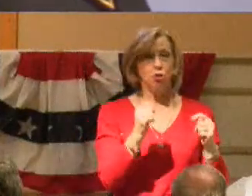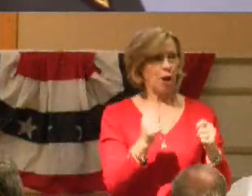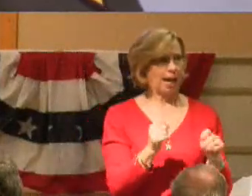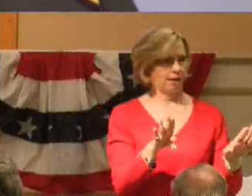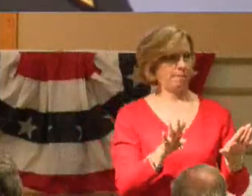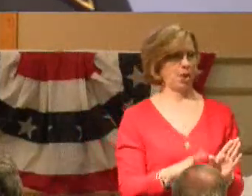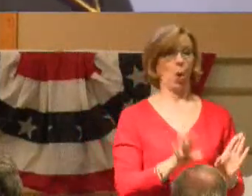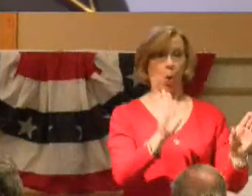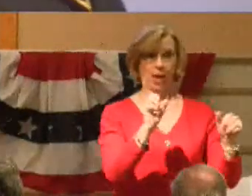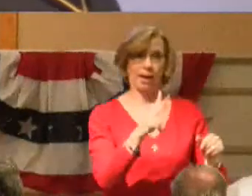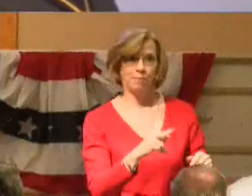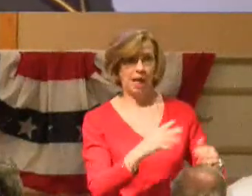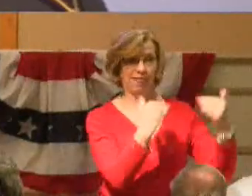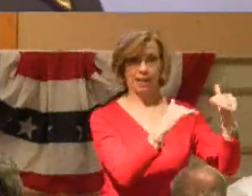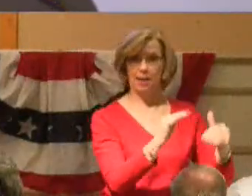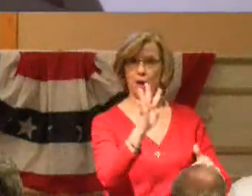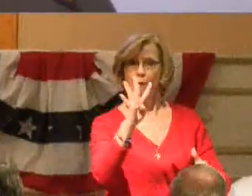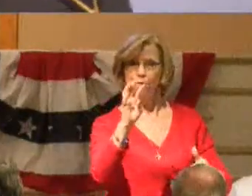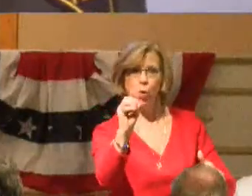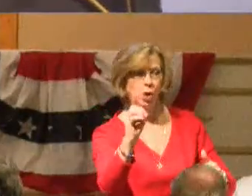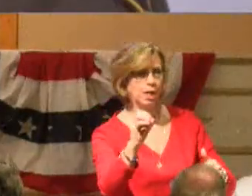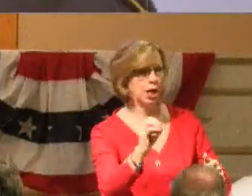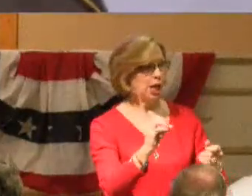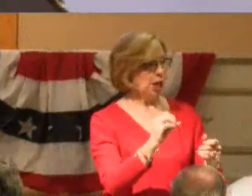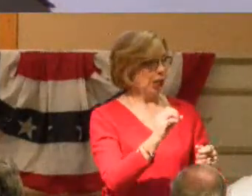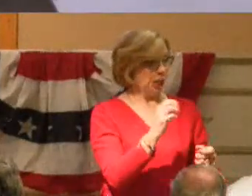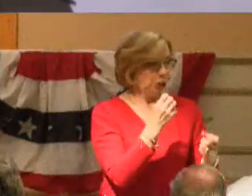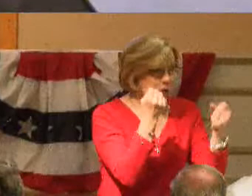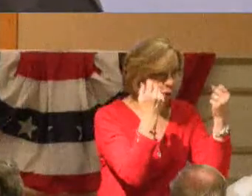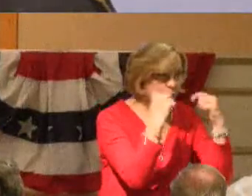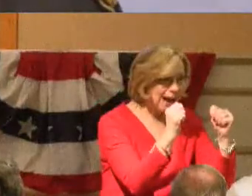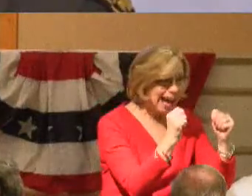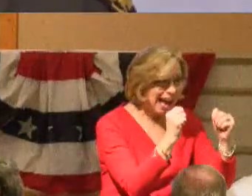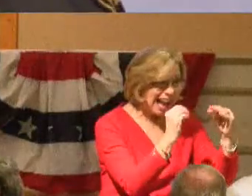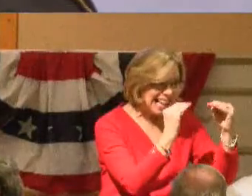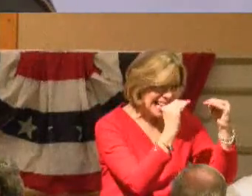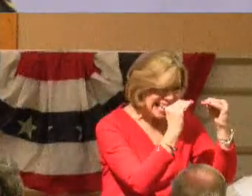40, to go just 40?